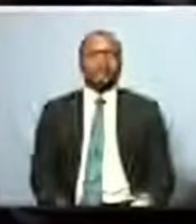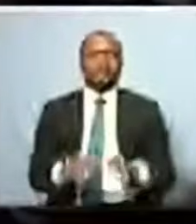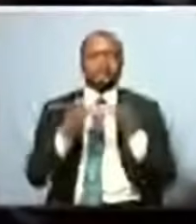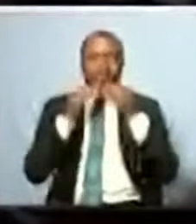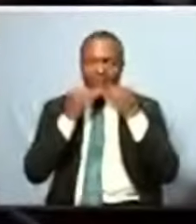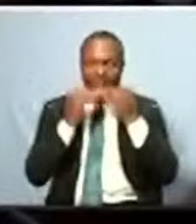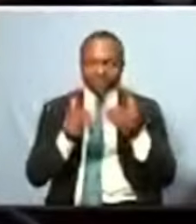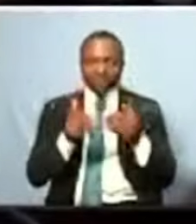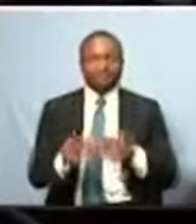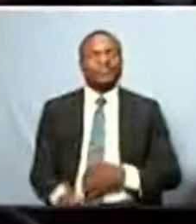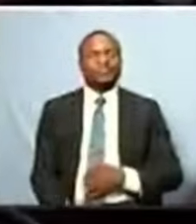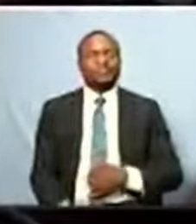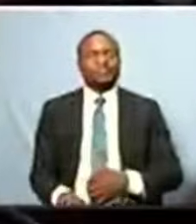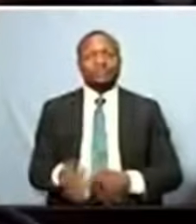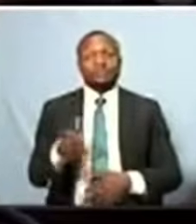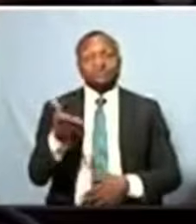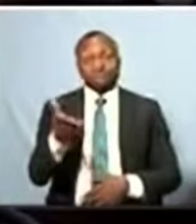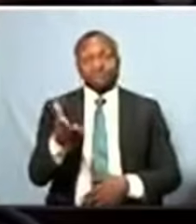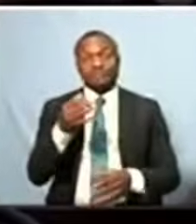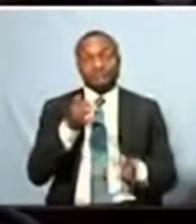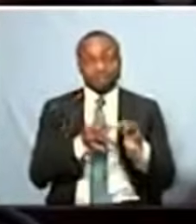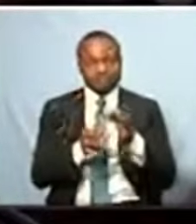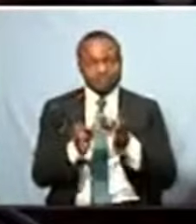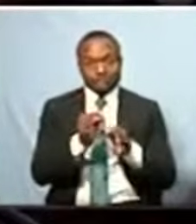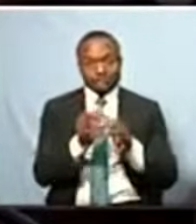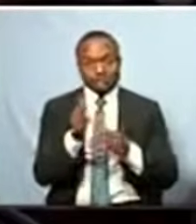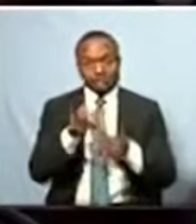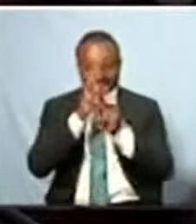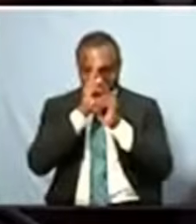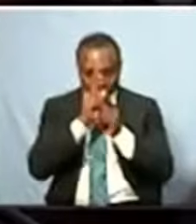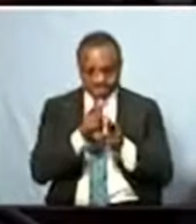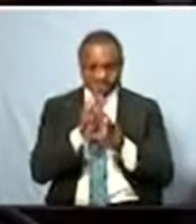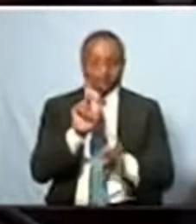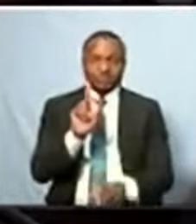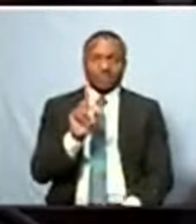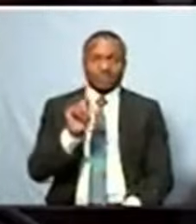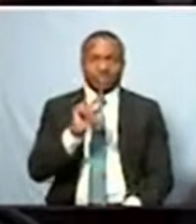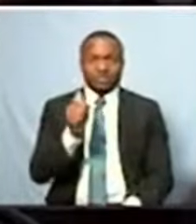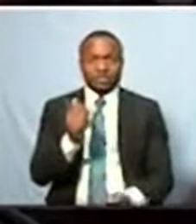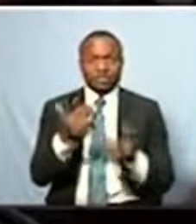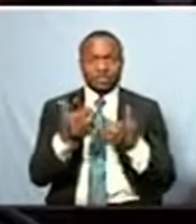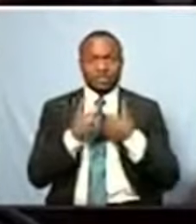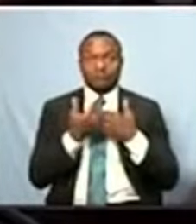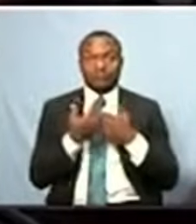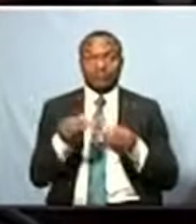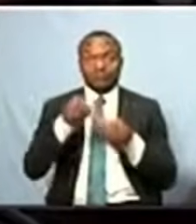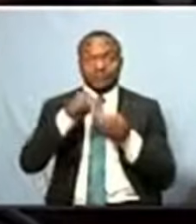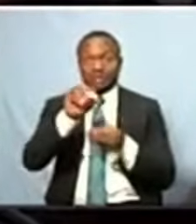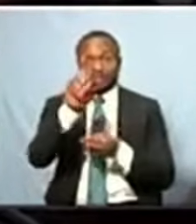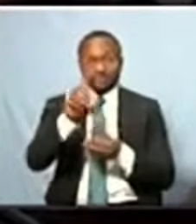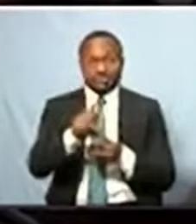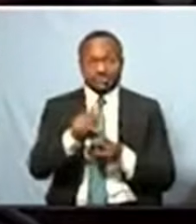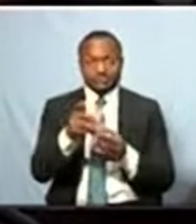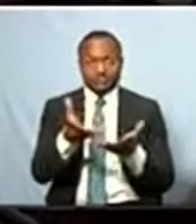Thank you. Please clarify. Honorable Daka, you had an intervention?